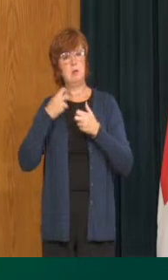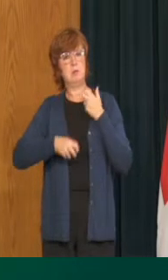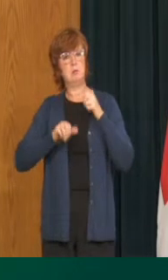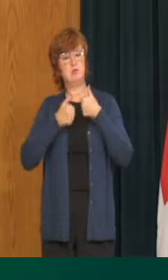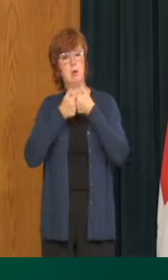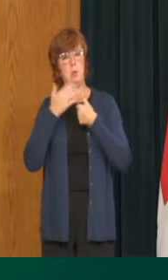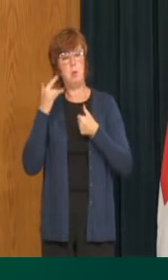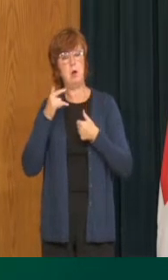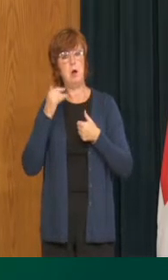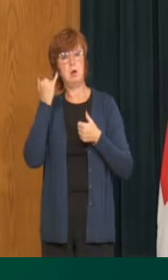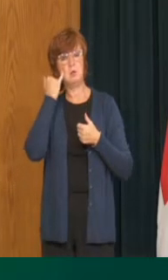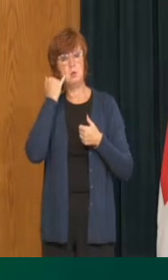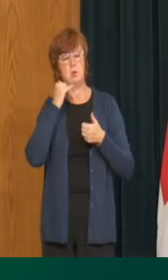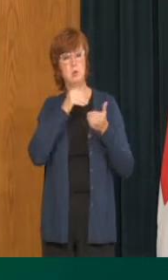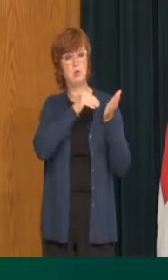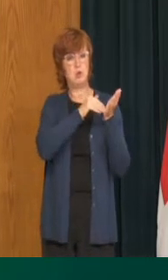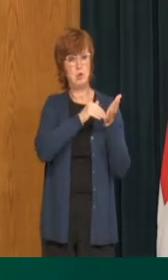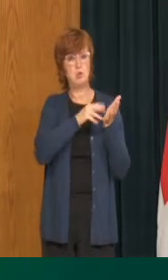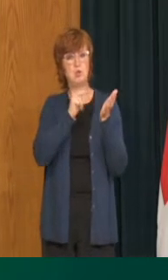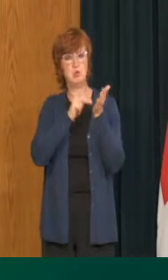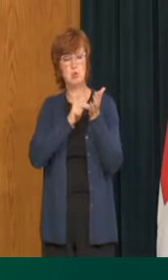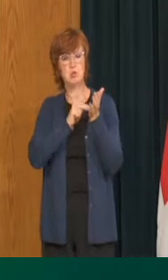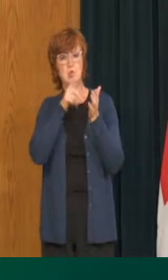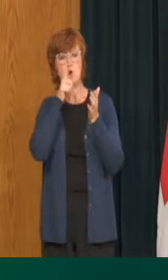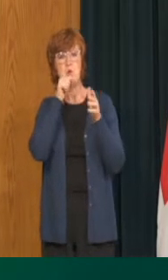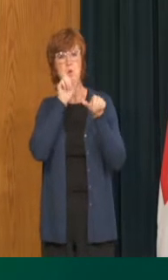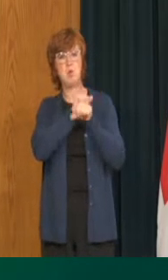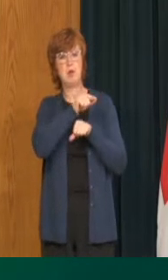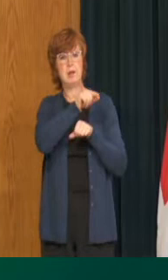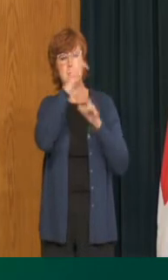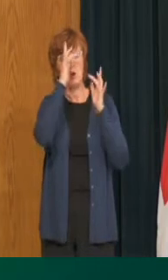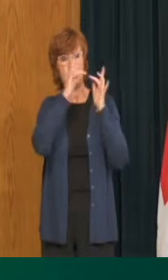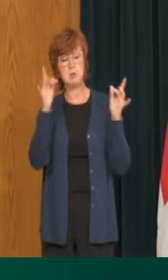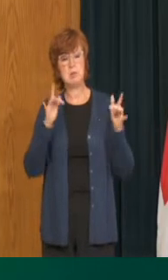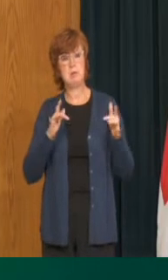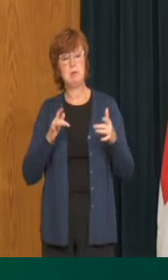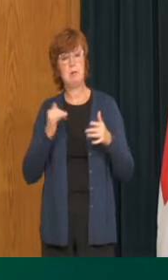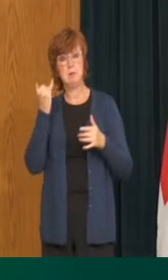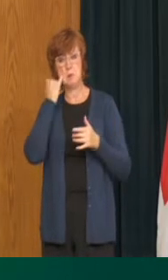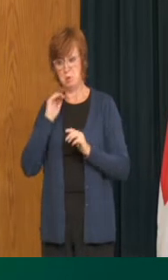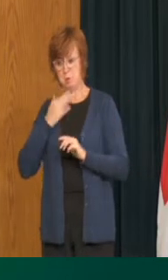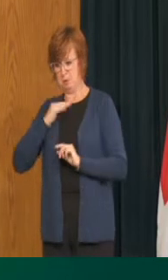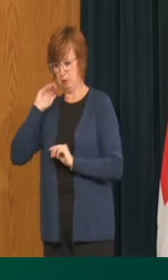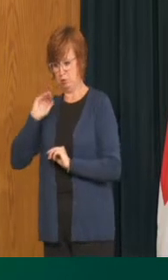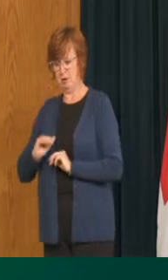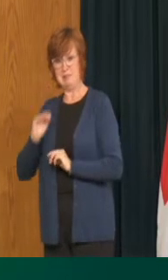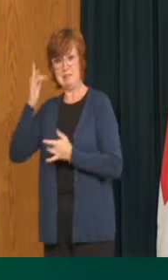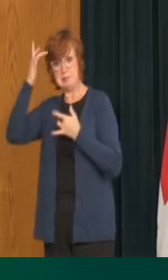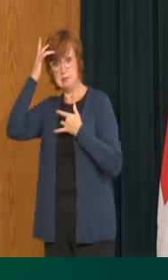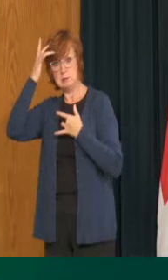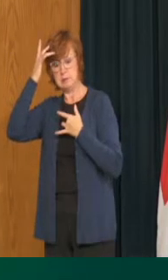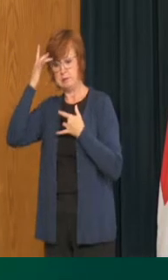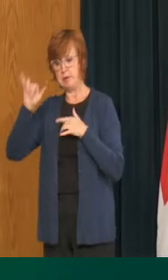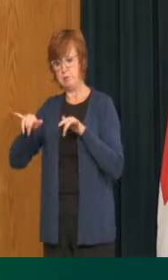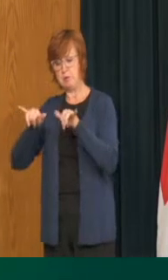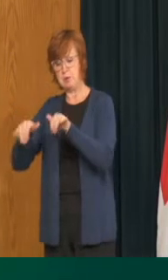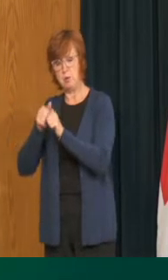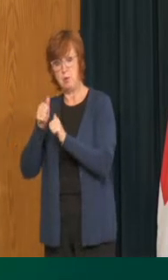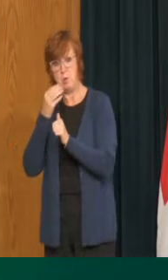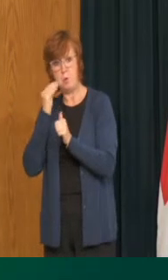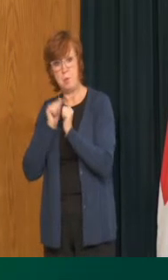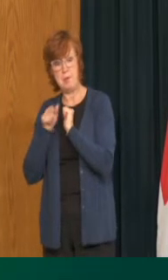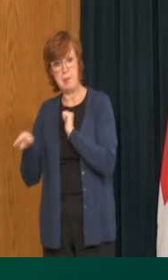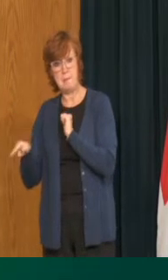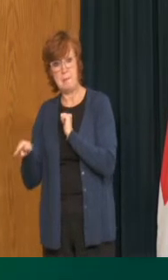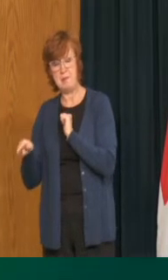concerned both of you are about that eventuality and what, as far as you know, the health system is doing to prepare for that. So